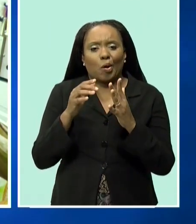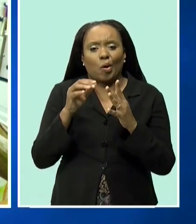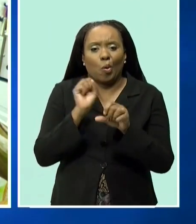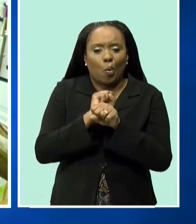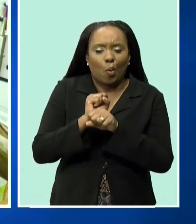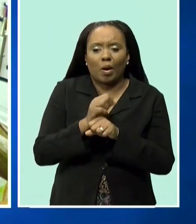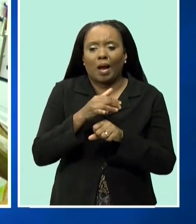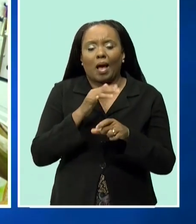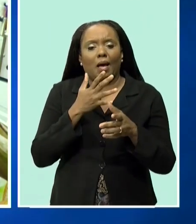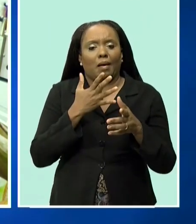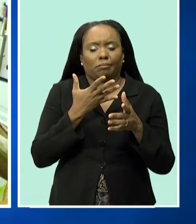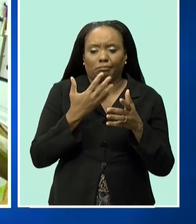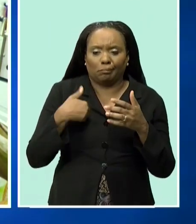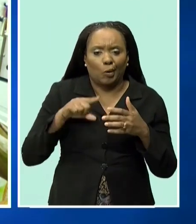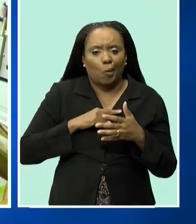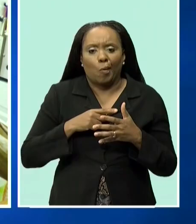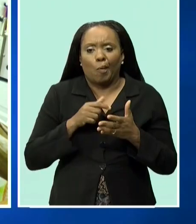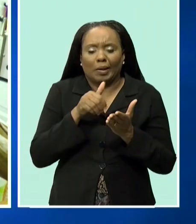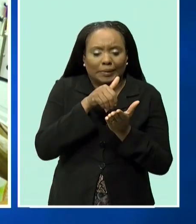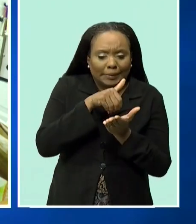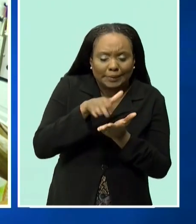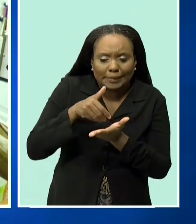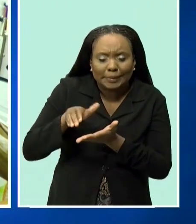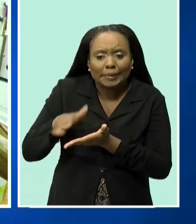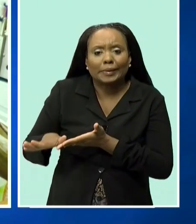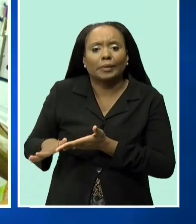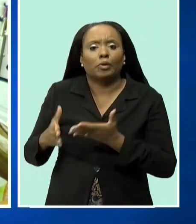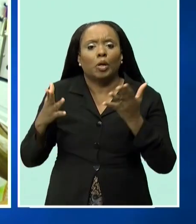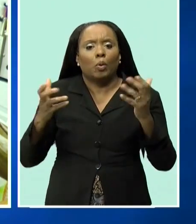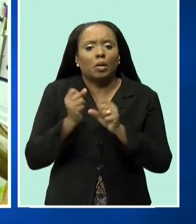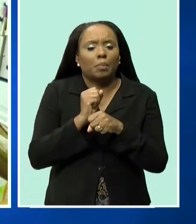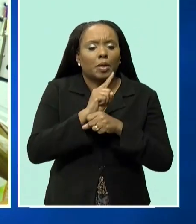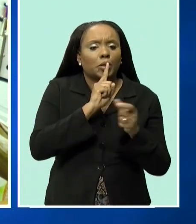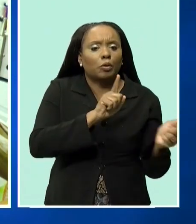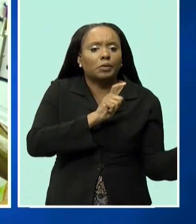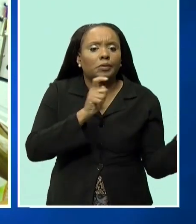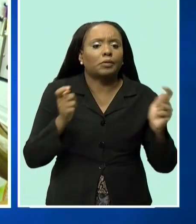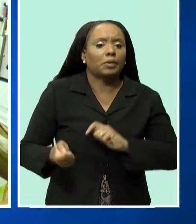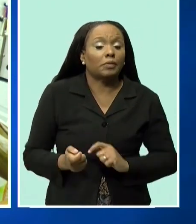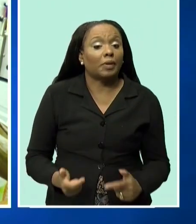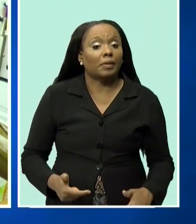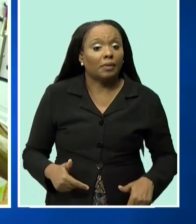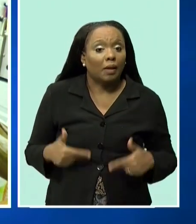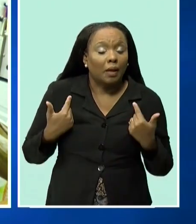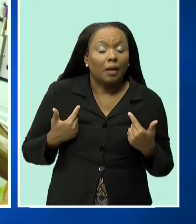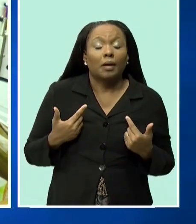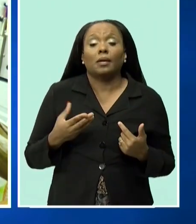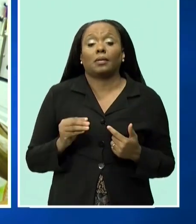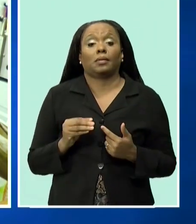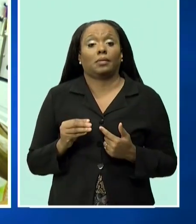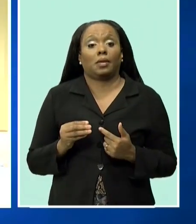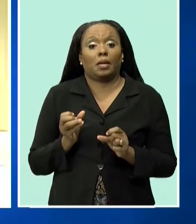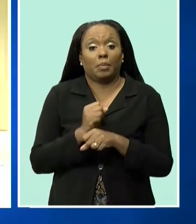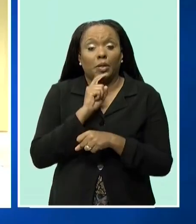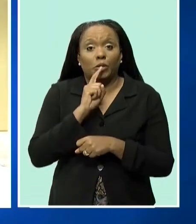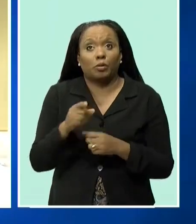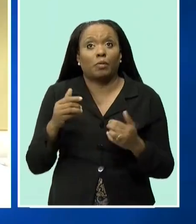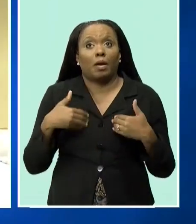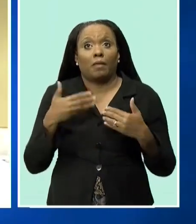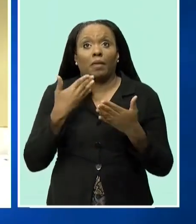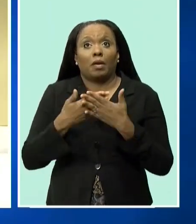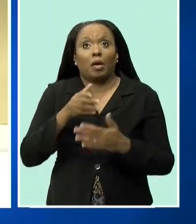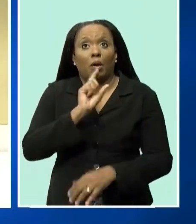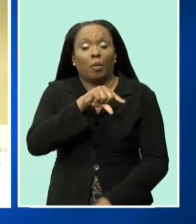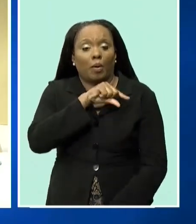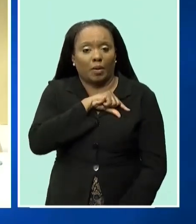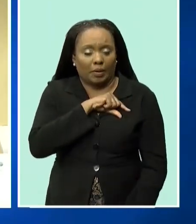objective this year of transforming and empowering lives through standards and quality. Trevor Thorpe for